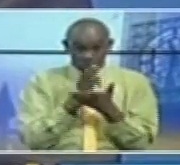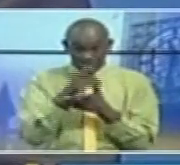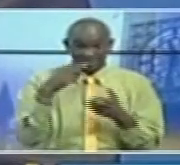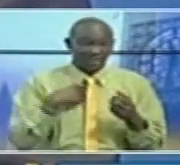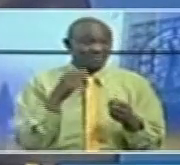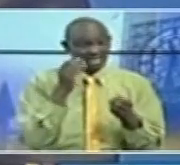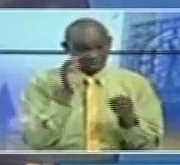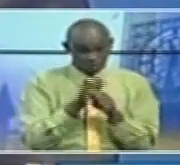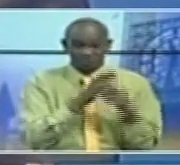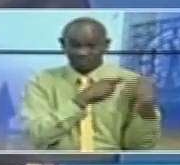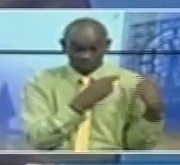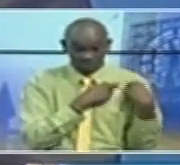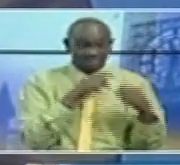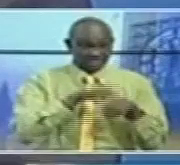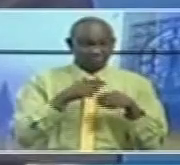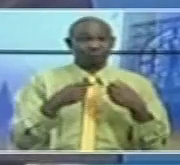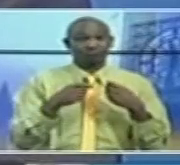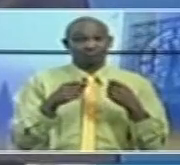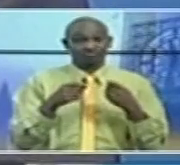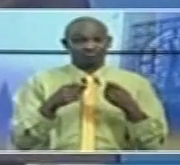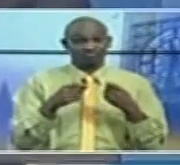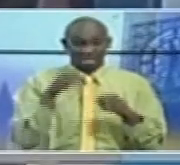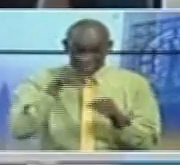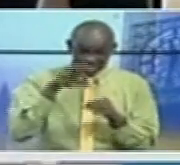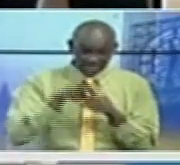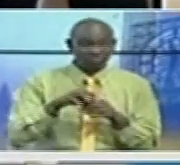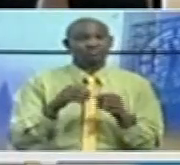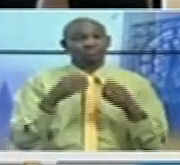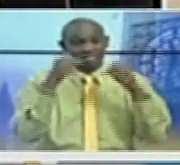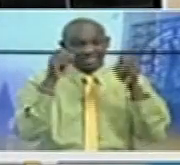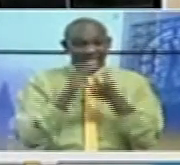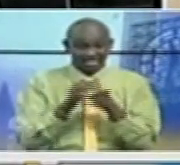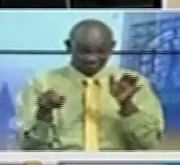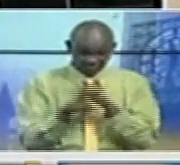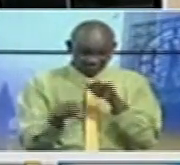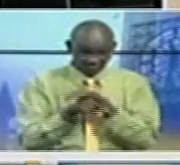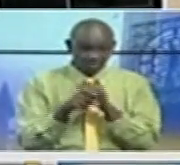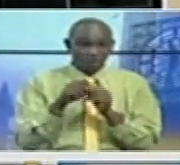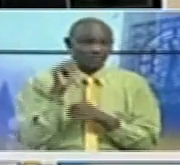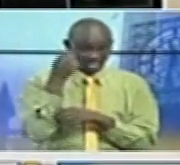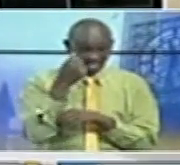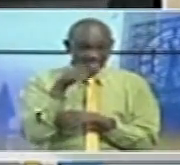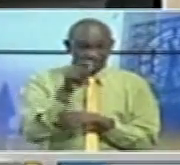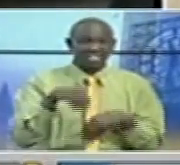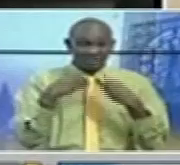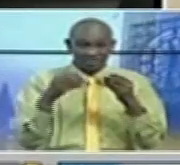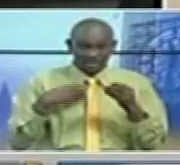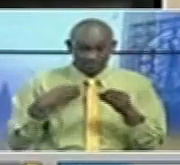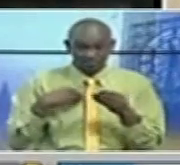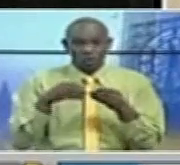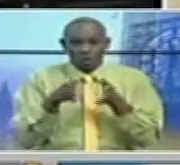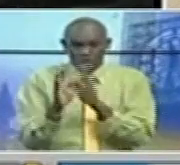lot to do since they are duly elected the president and the deputy president of the Republic of Kenya. So that gives them the leeway.